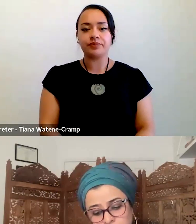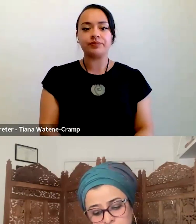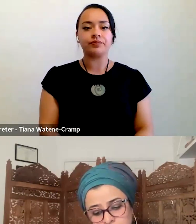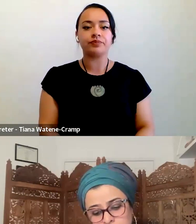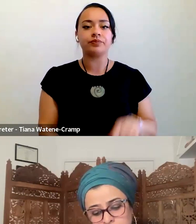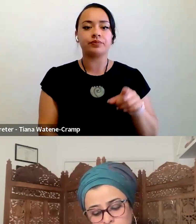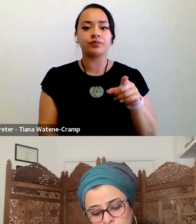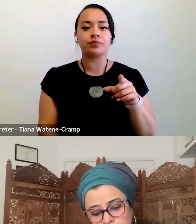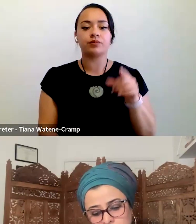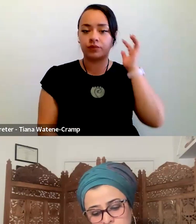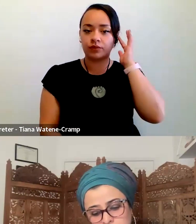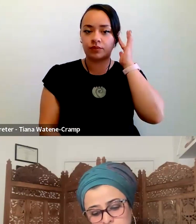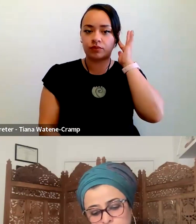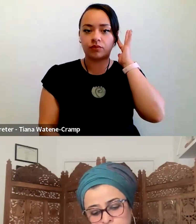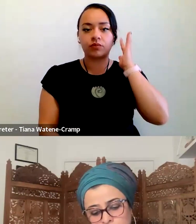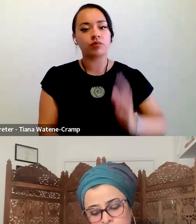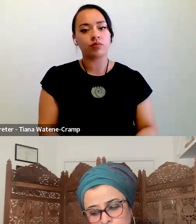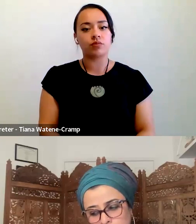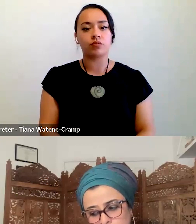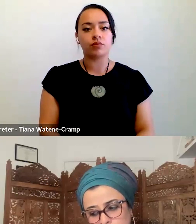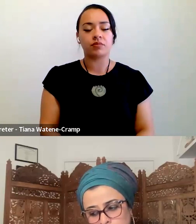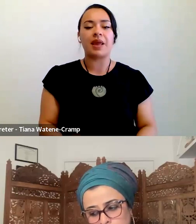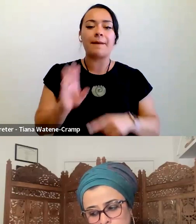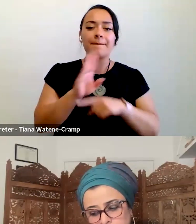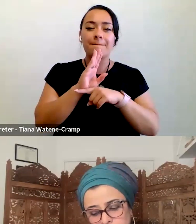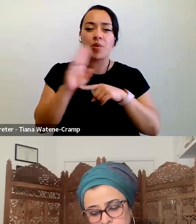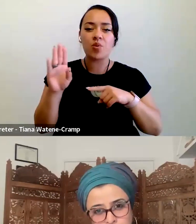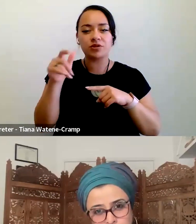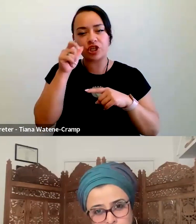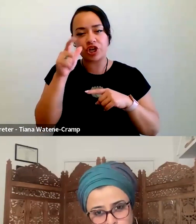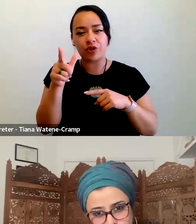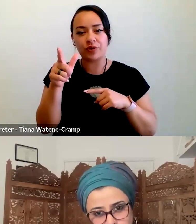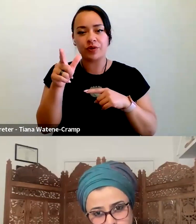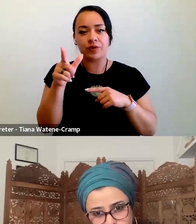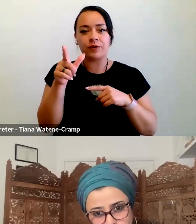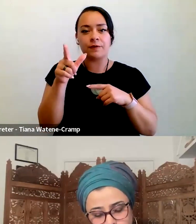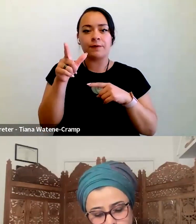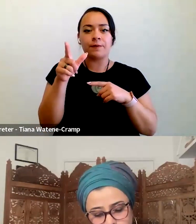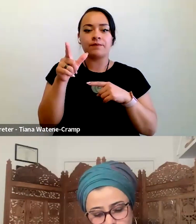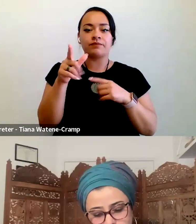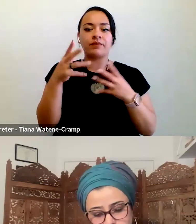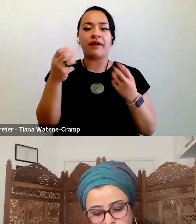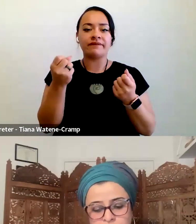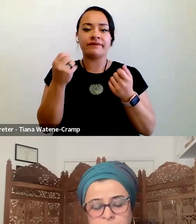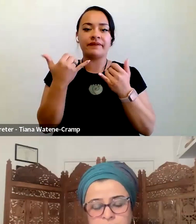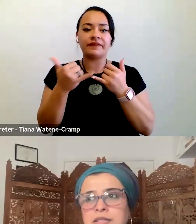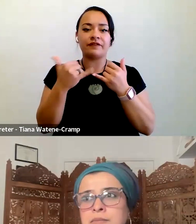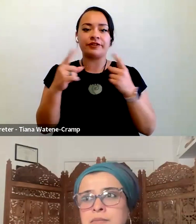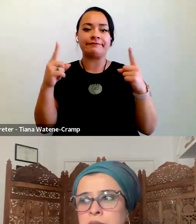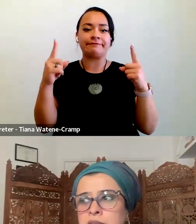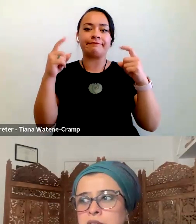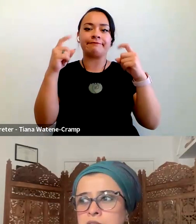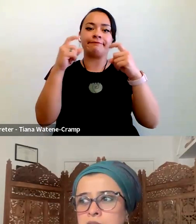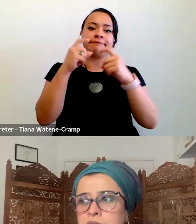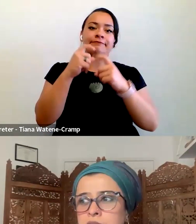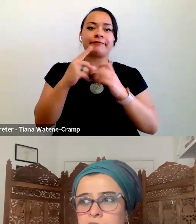I don't know, just maybe the boards are known for, adhering to skills matrices quite enthusiastically.